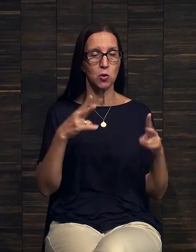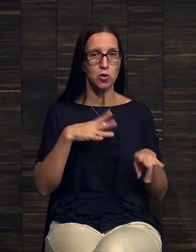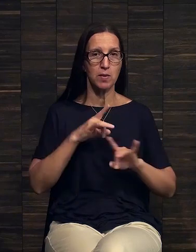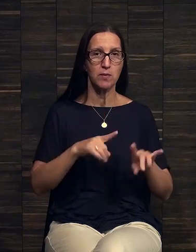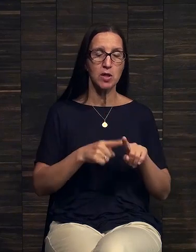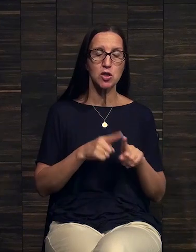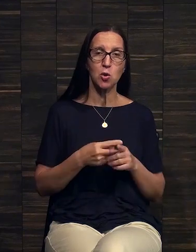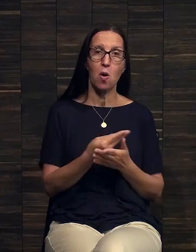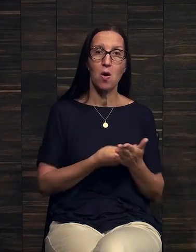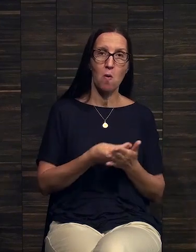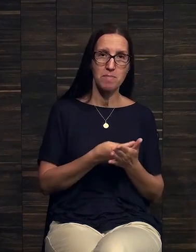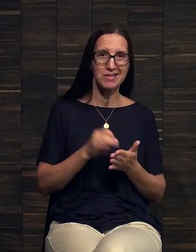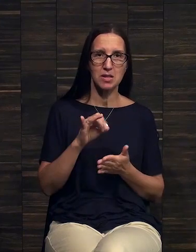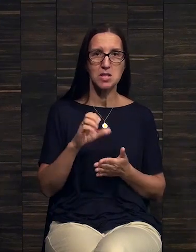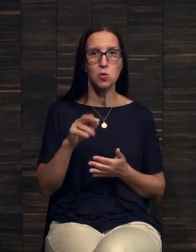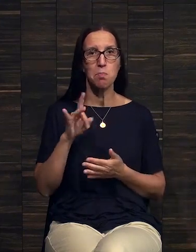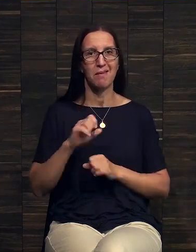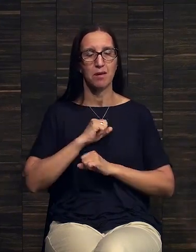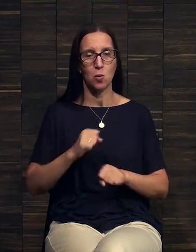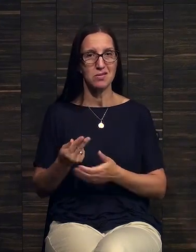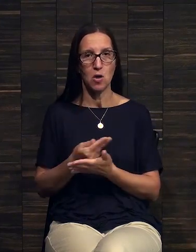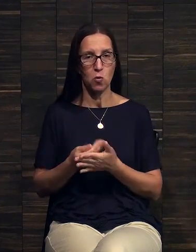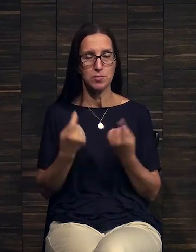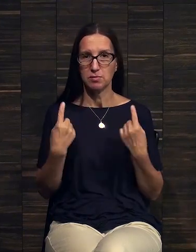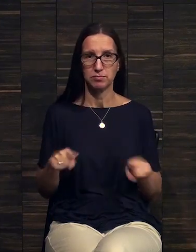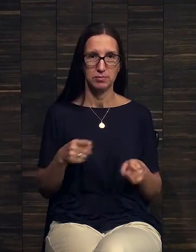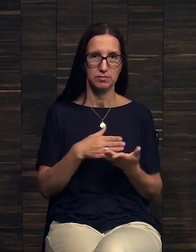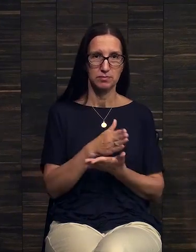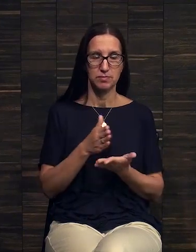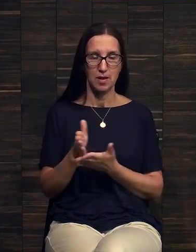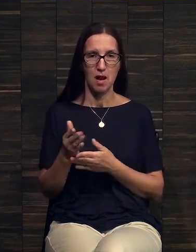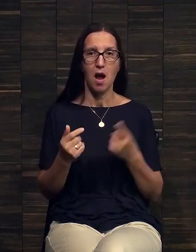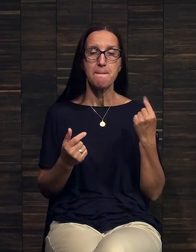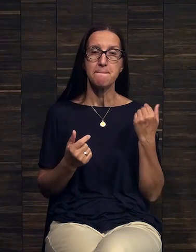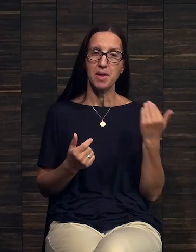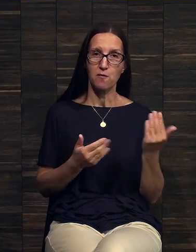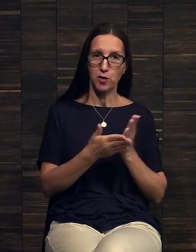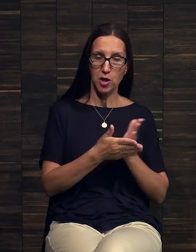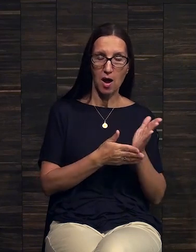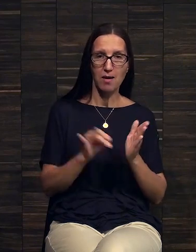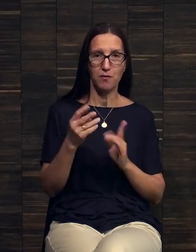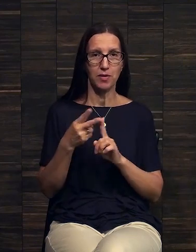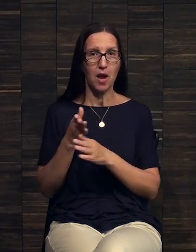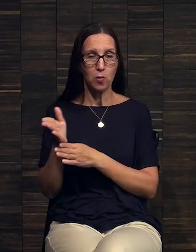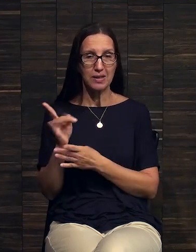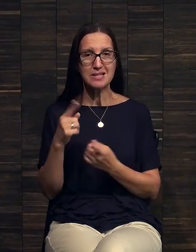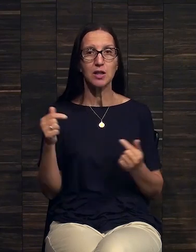then the comics and superhero comics are two different things. So